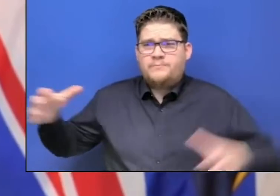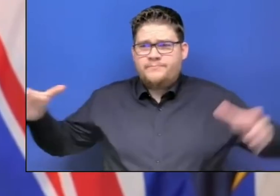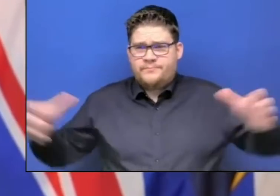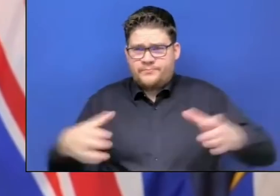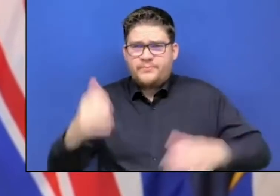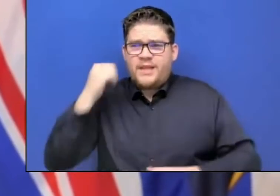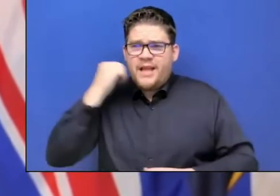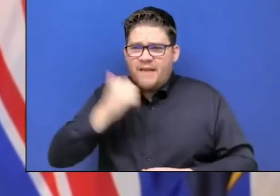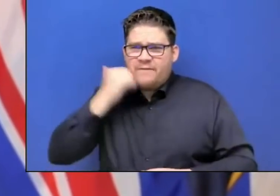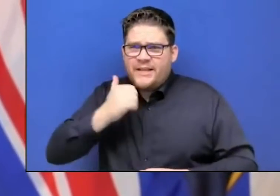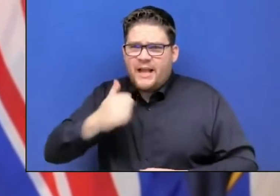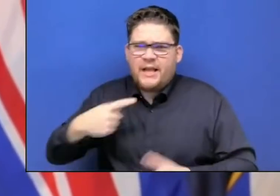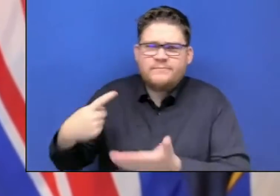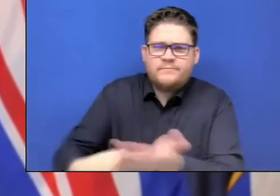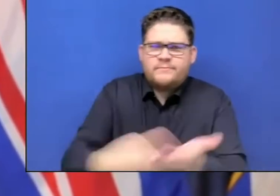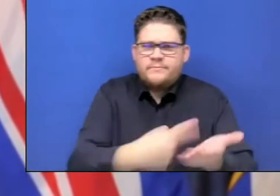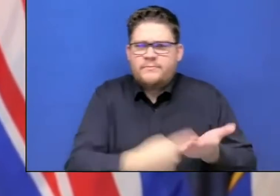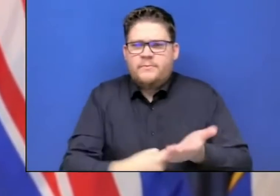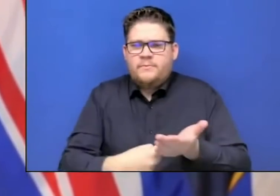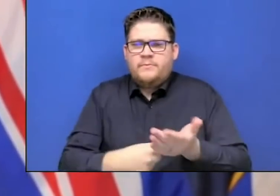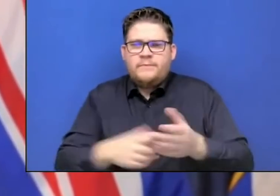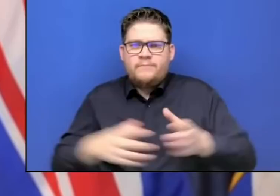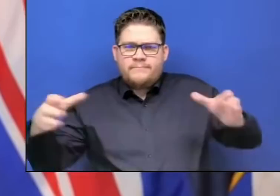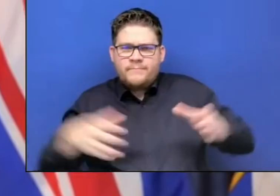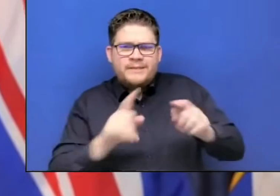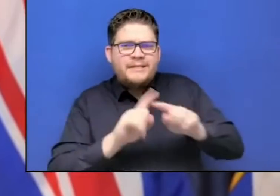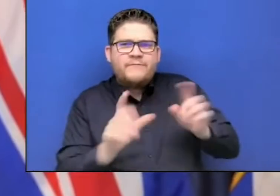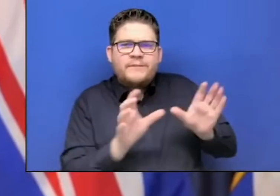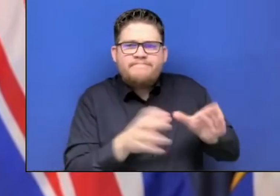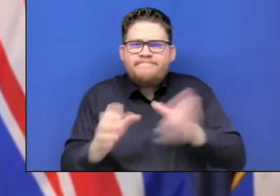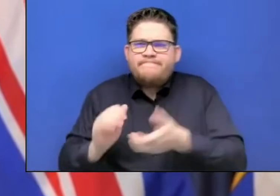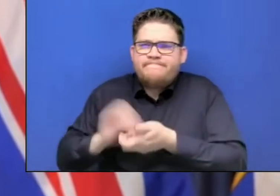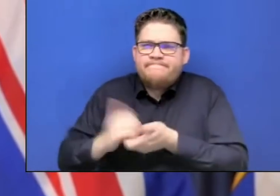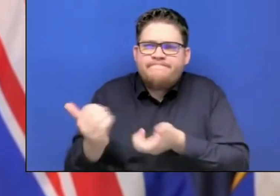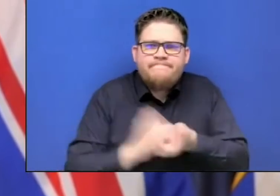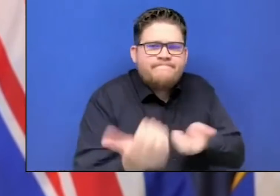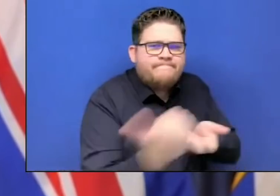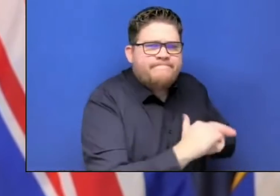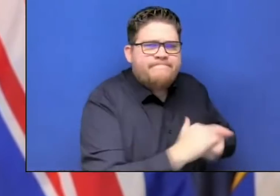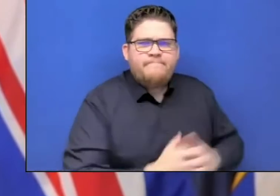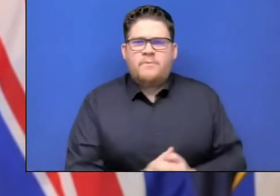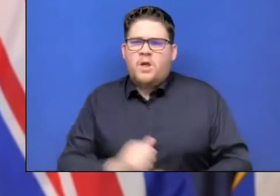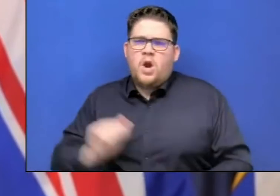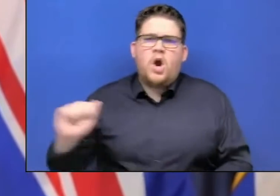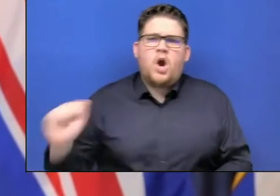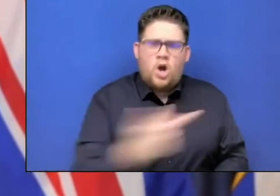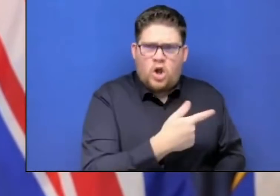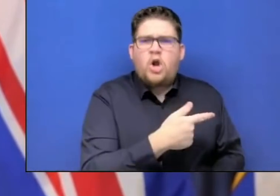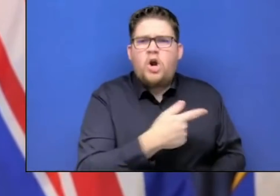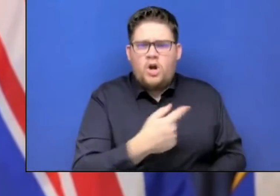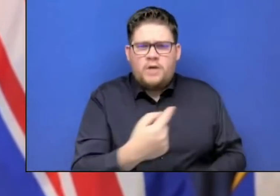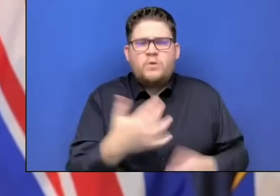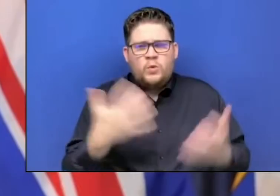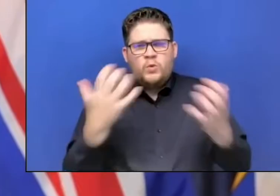is an across-government response. Everyone will be pulling together. There's not a person that hasn't been affected or will not be affected by the events of